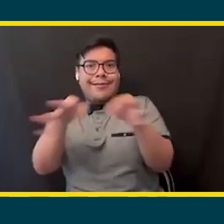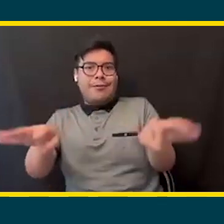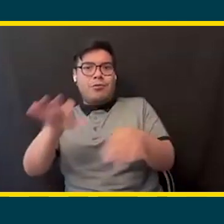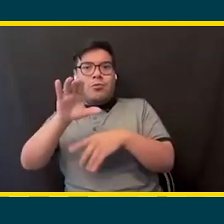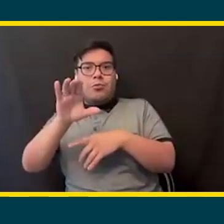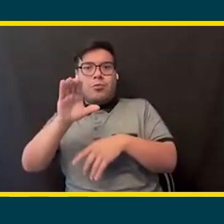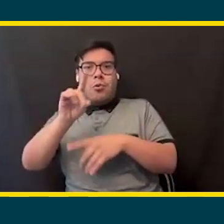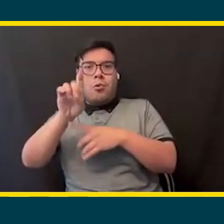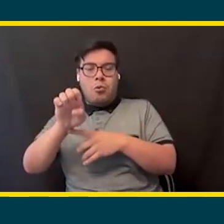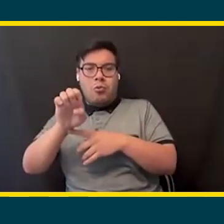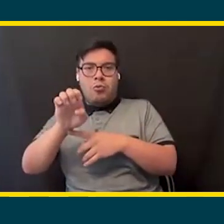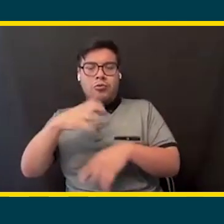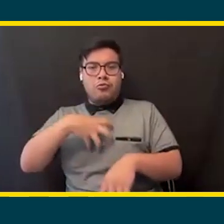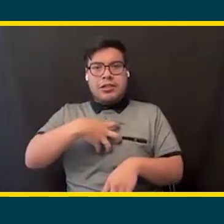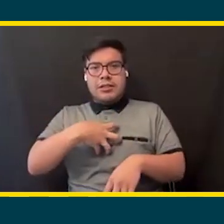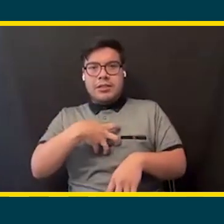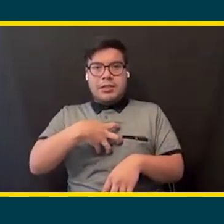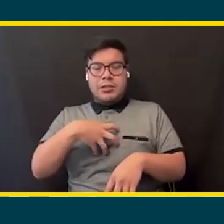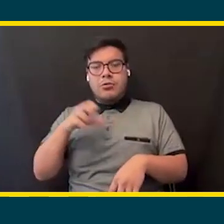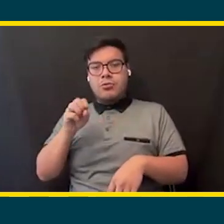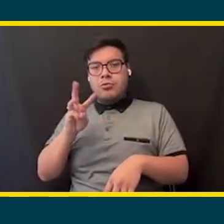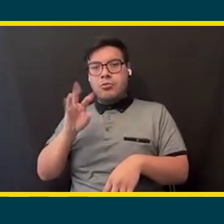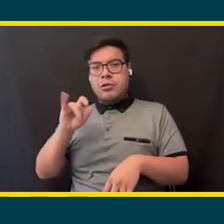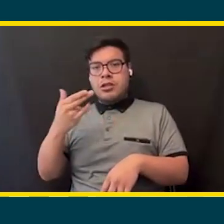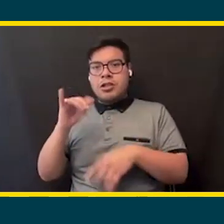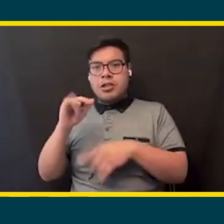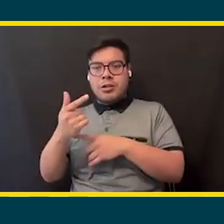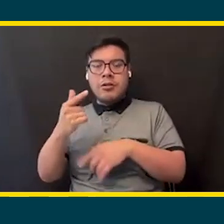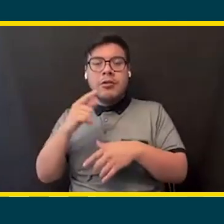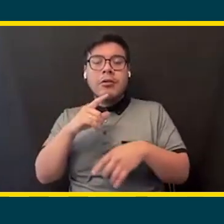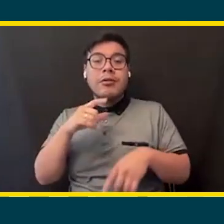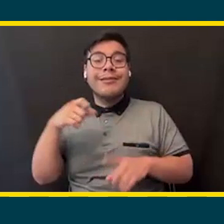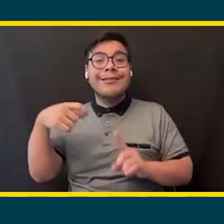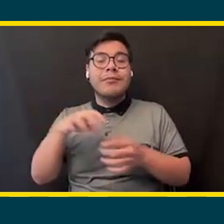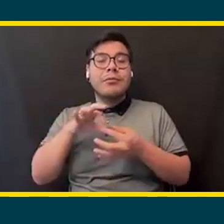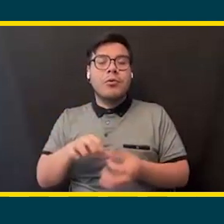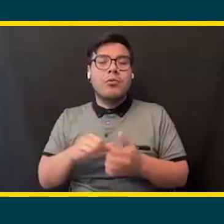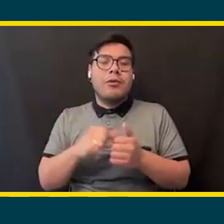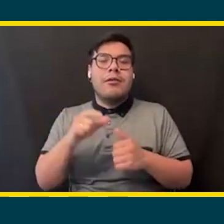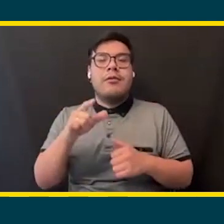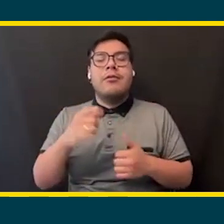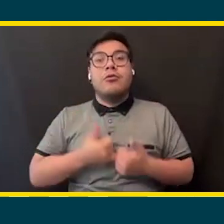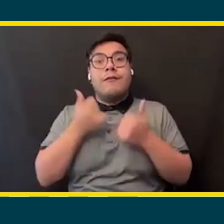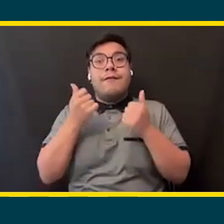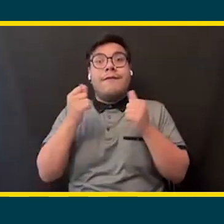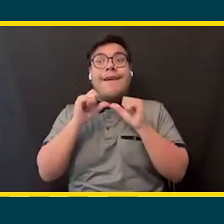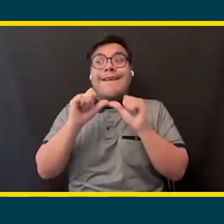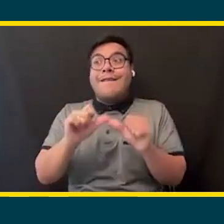talking about masking as it pertains to a survival technique in our trans or